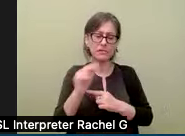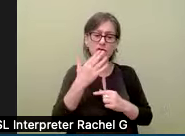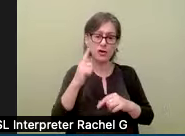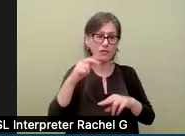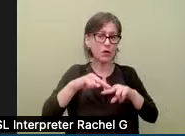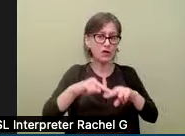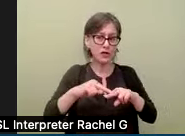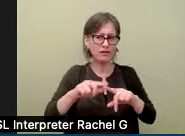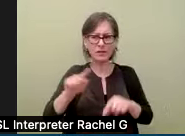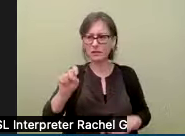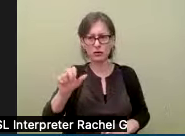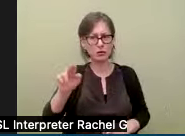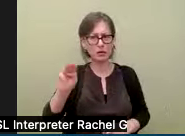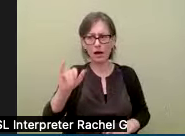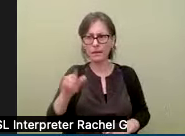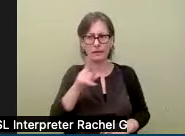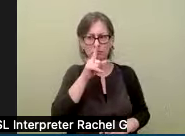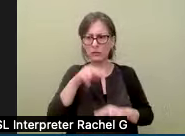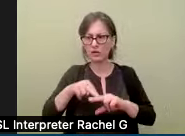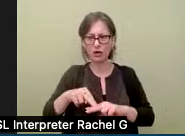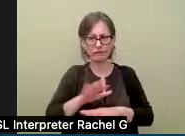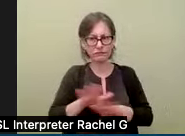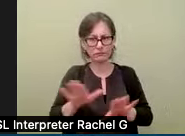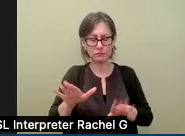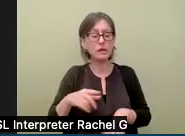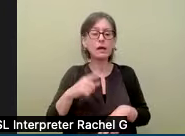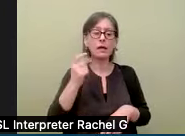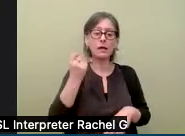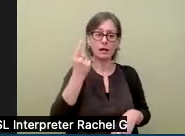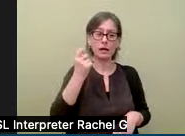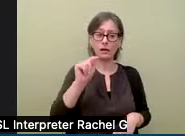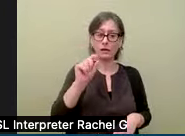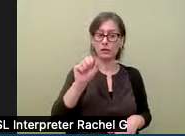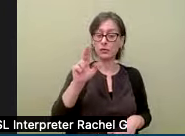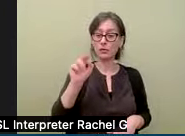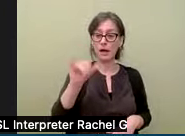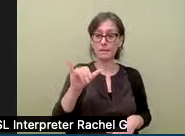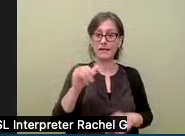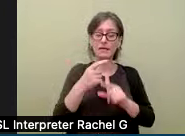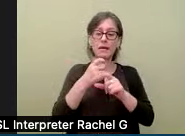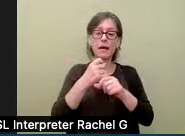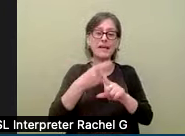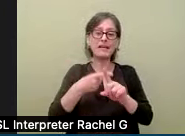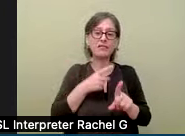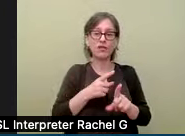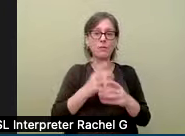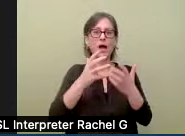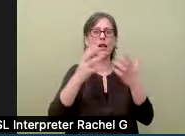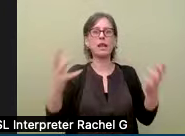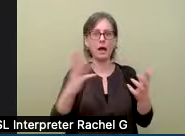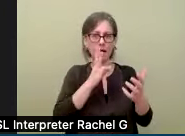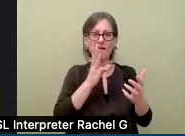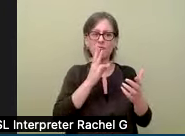while tsunamis are not. More on that in a bit. Tsunamis, on the other hand, are generated by the displacement of a lot of